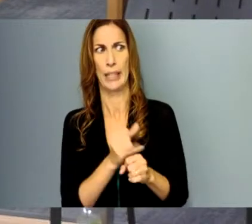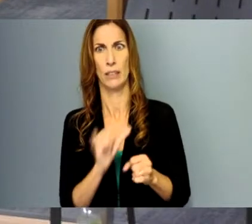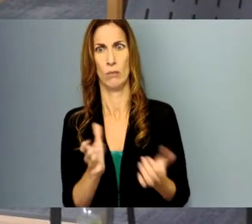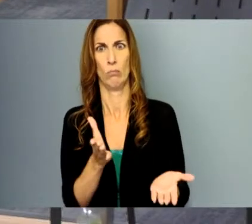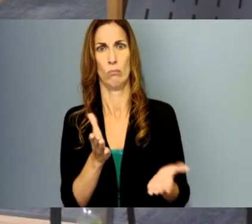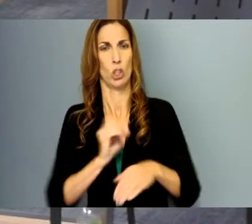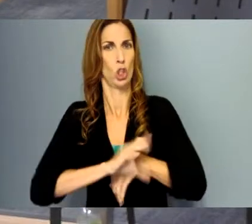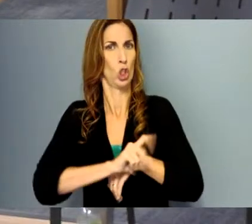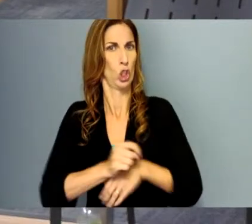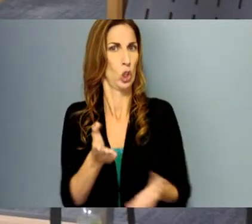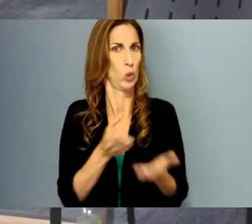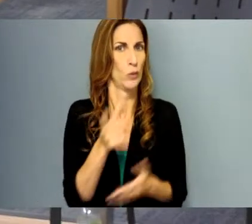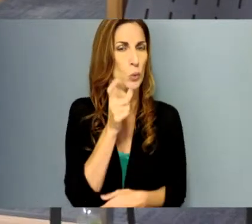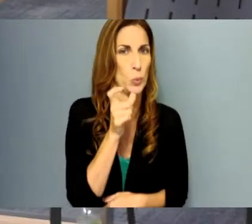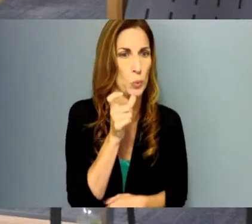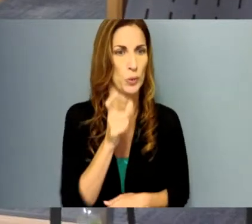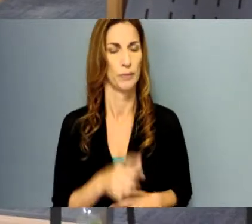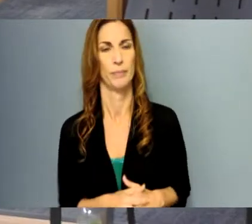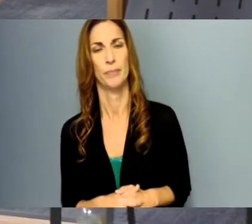consulting services?